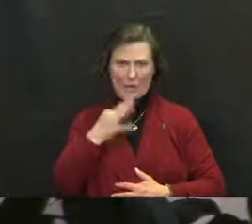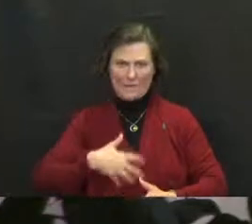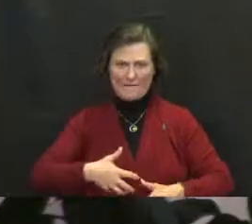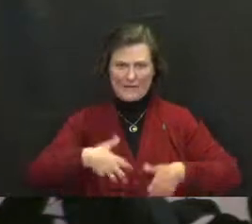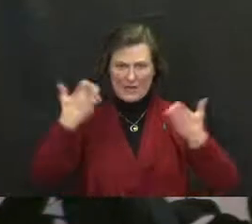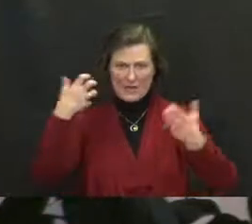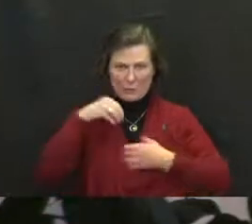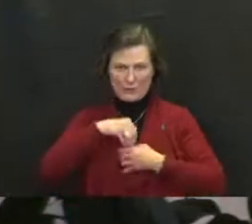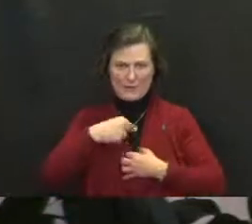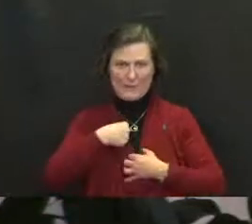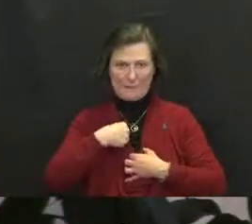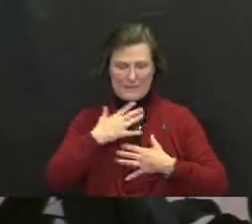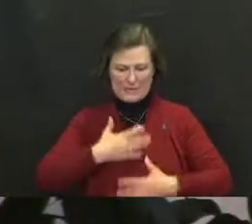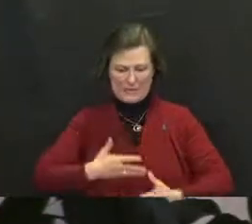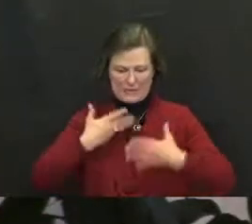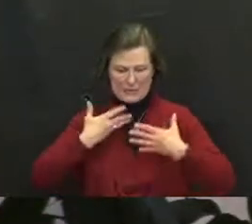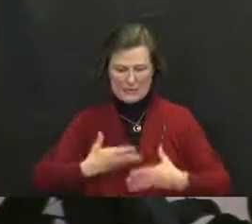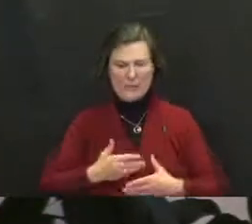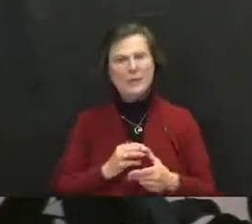me.